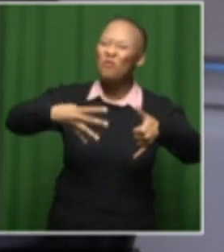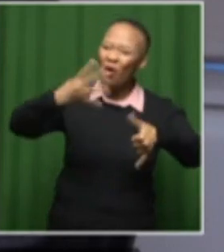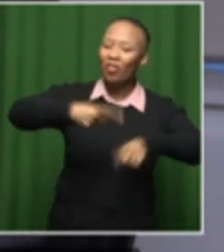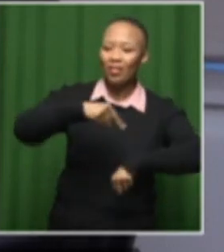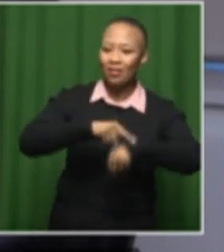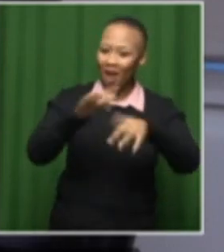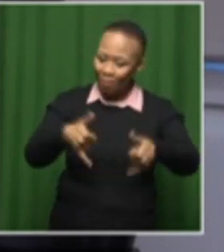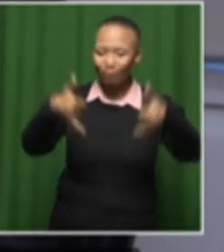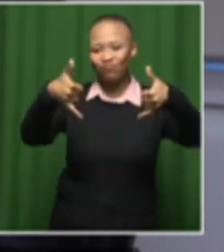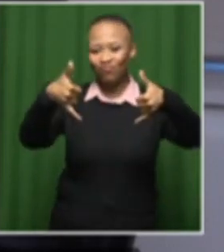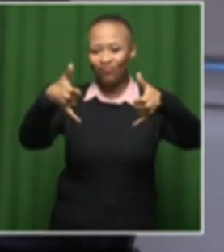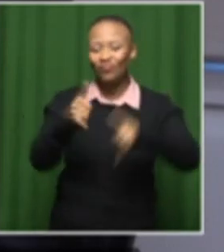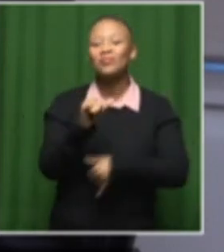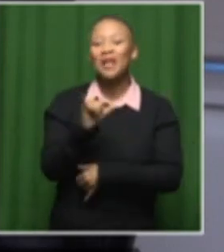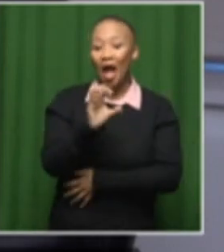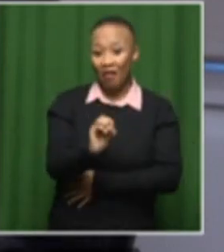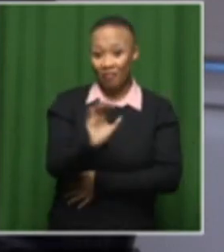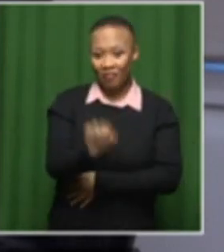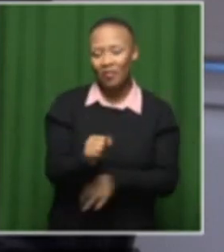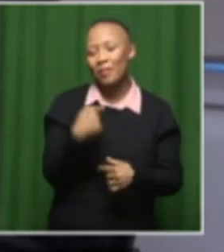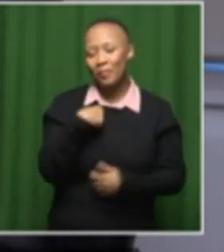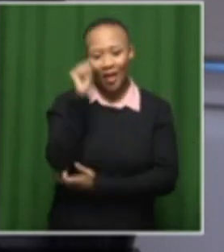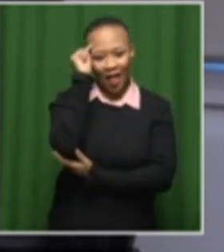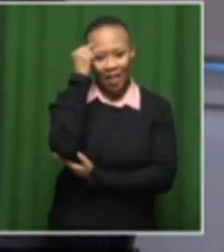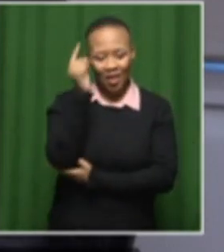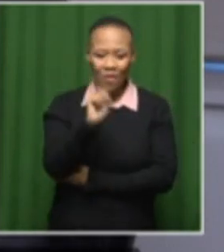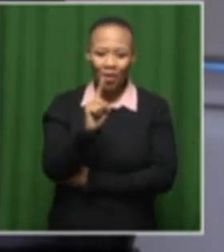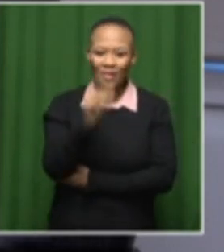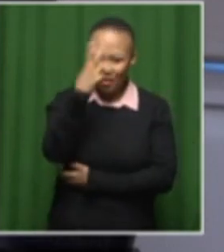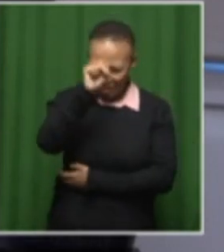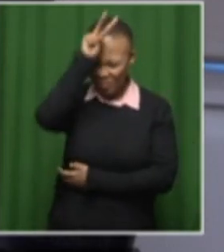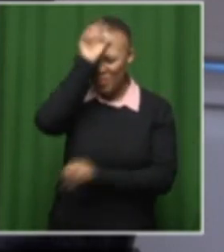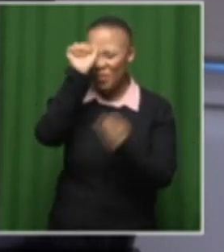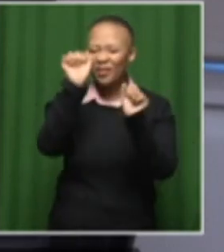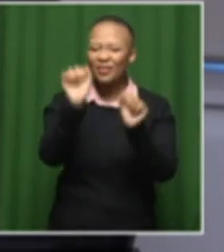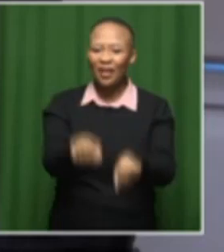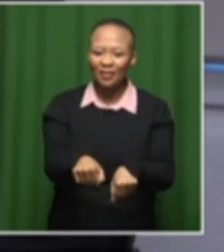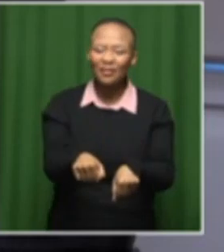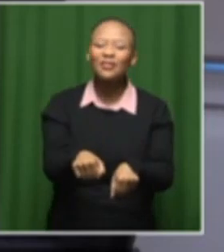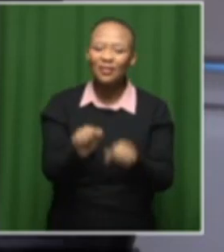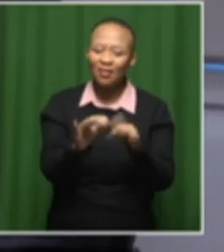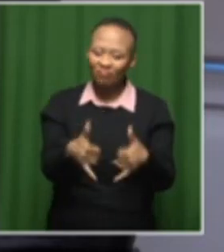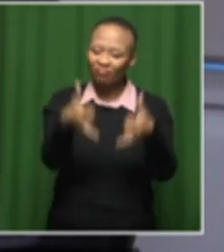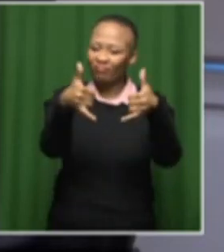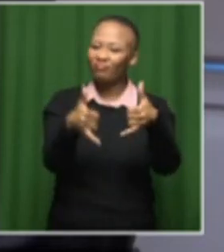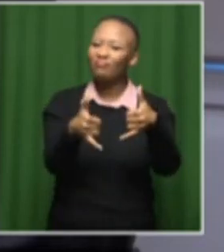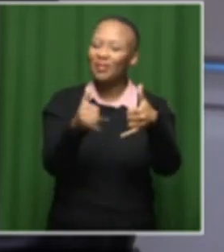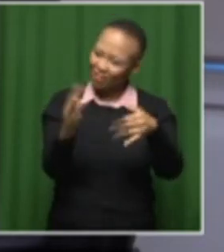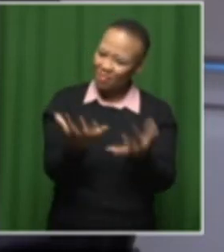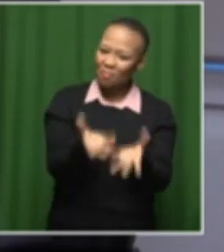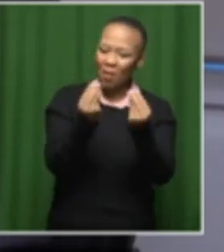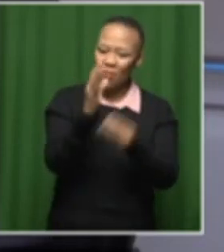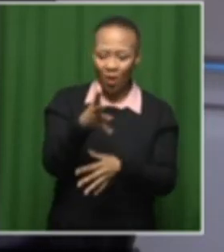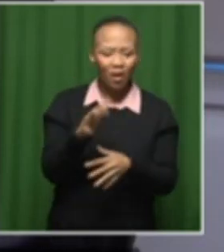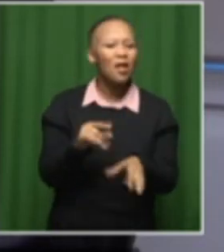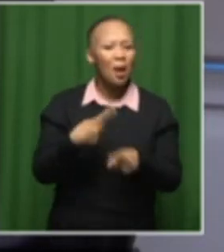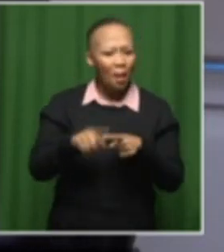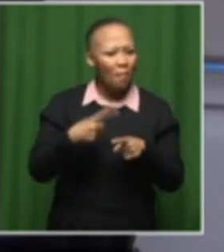And I think the Springboks have it with them. They are playing extremely well. They are strong. Right.